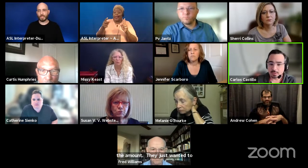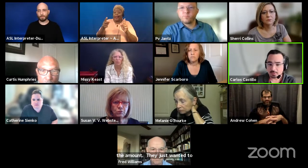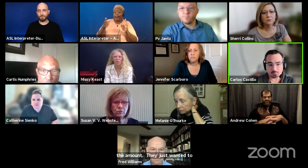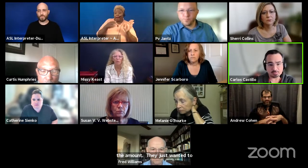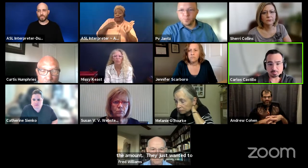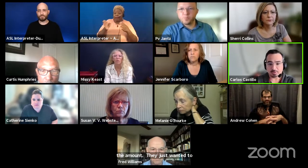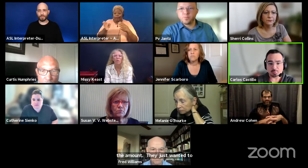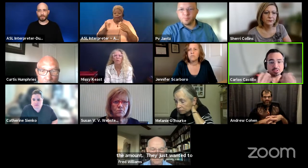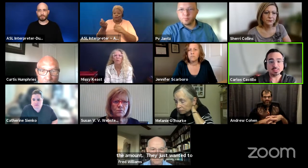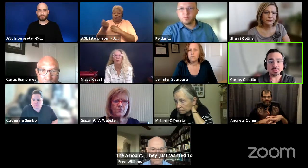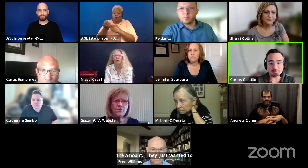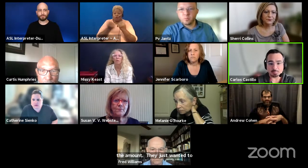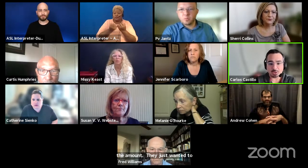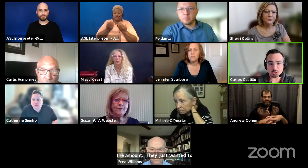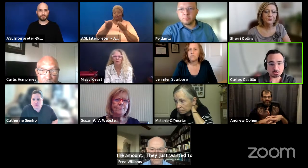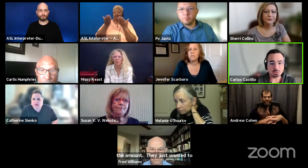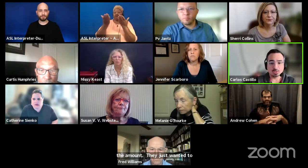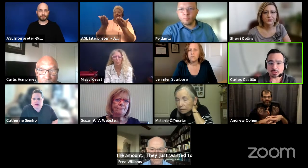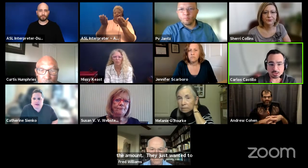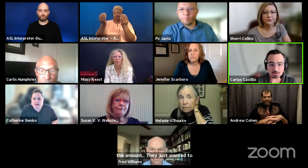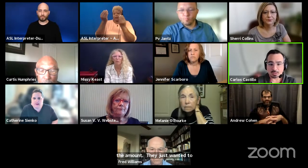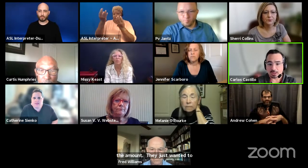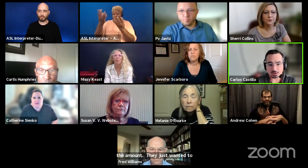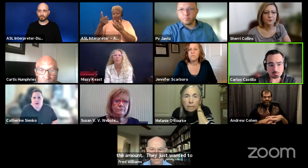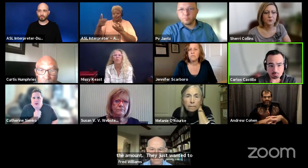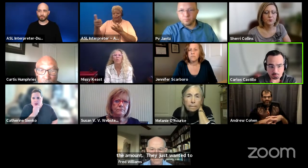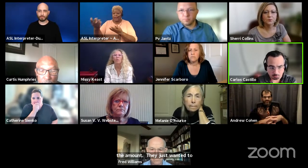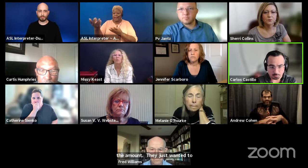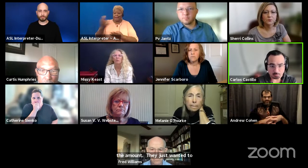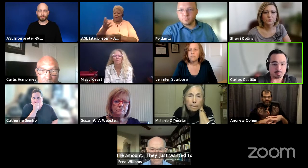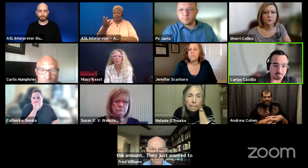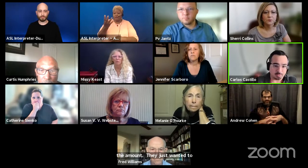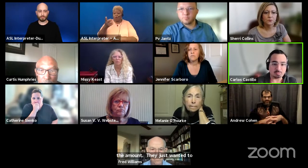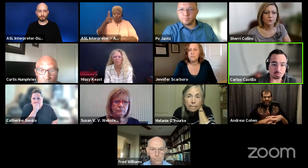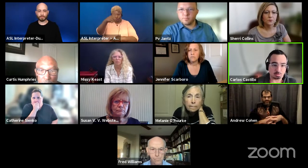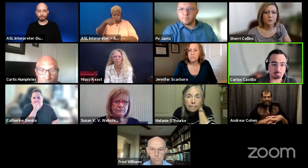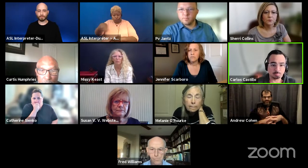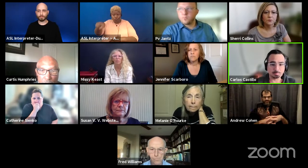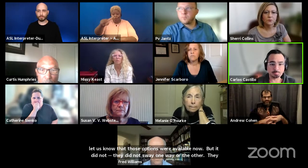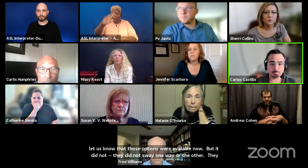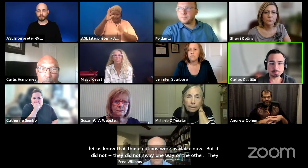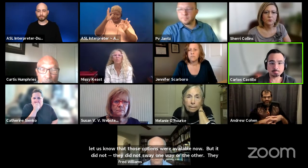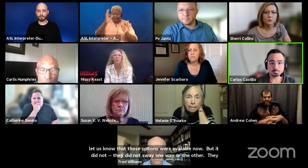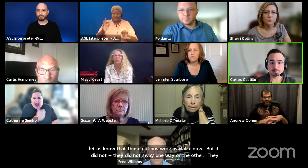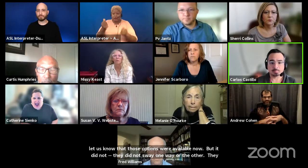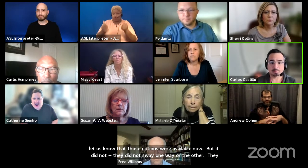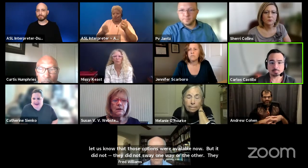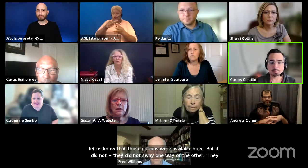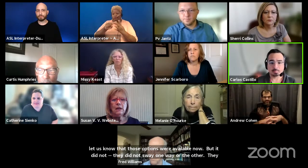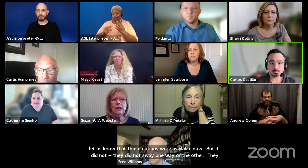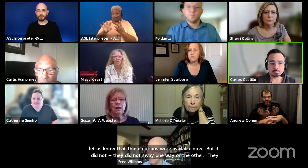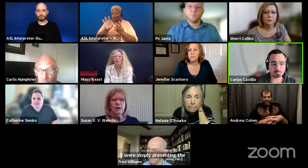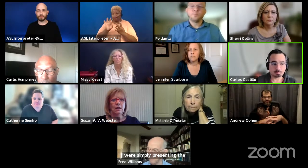another. They were simply presented the information and allow you folks to make the decision.